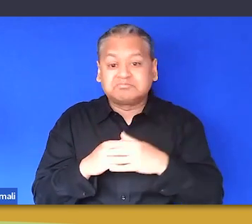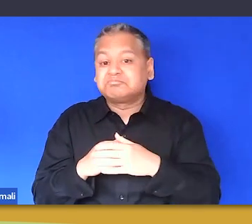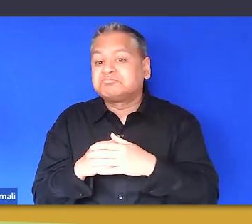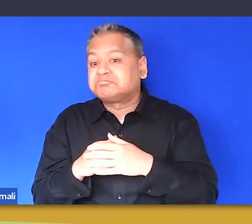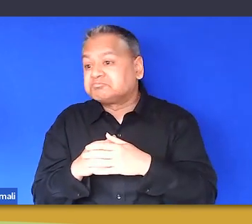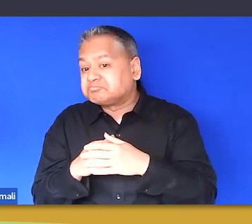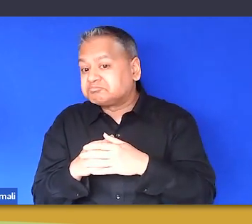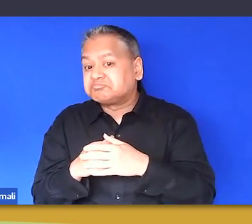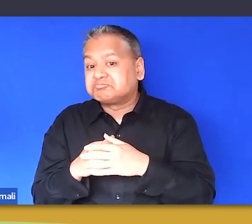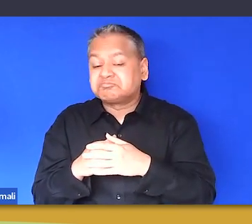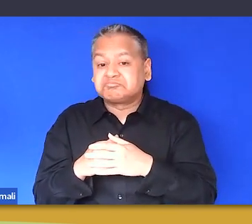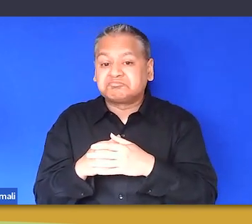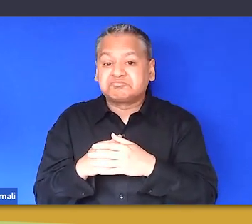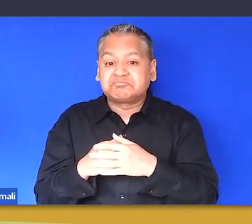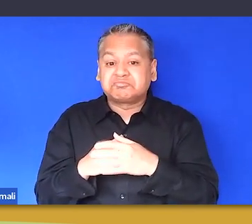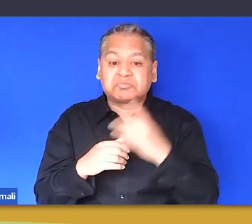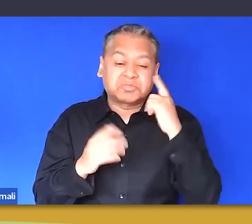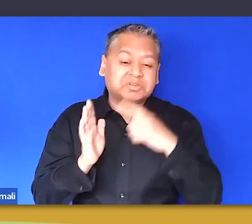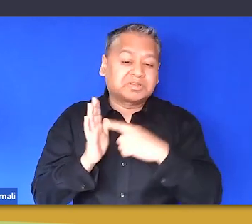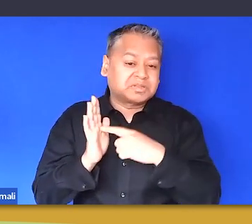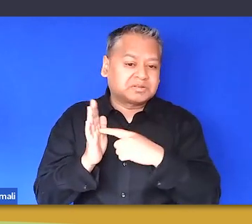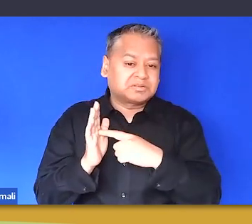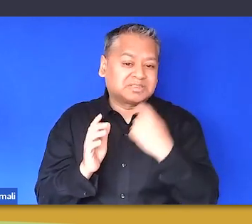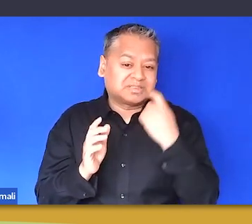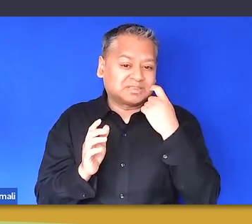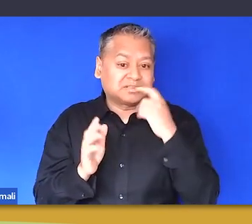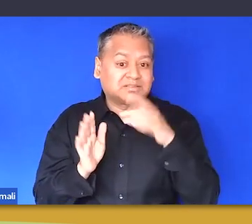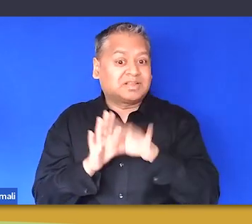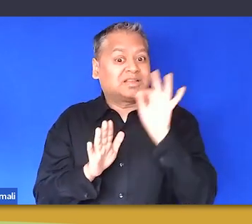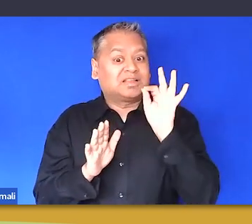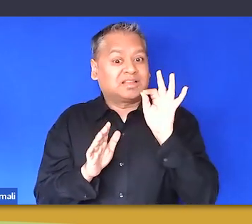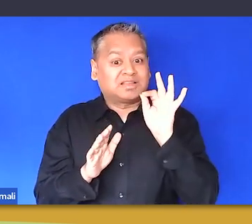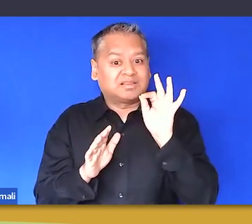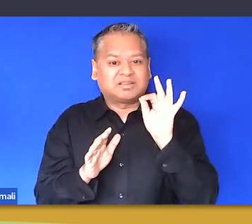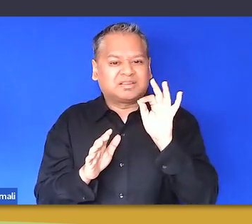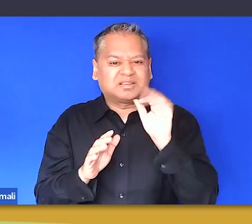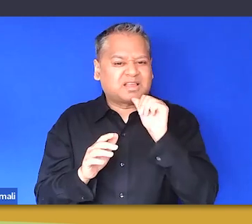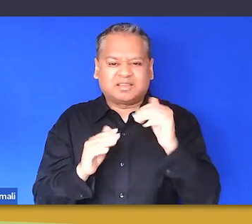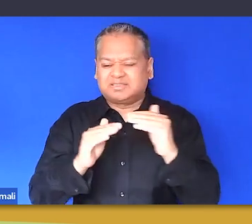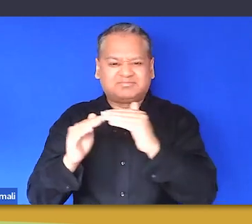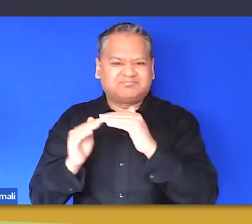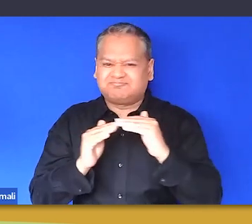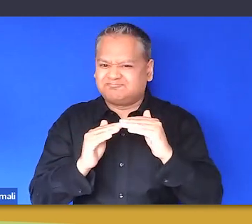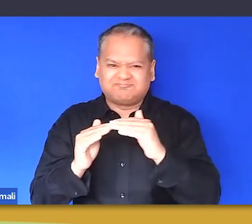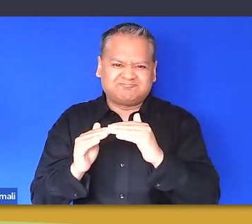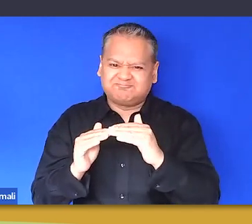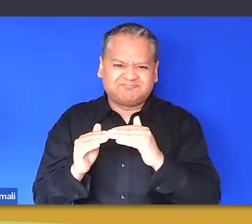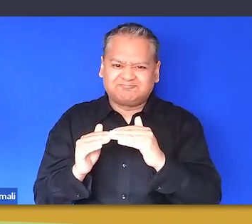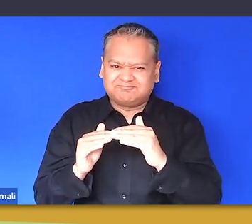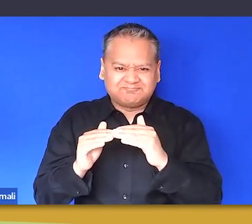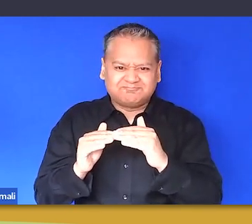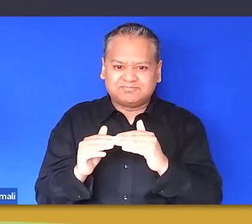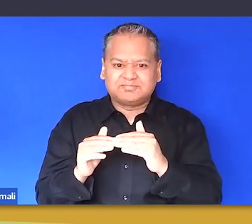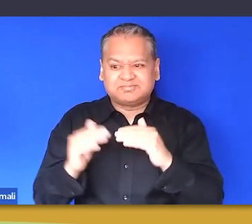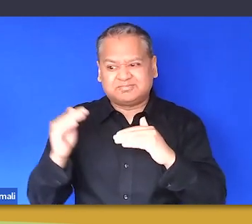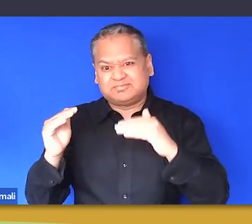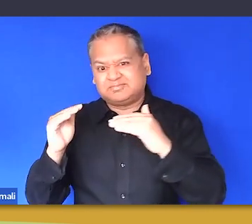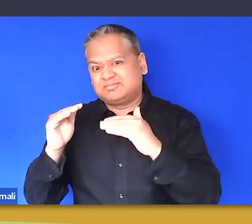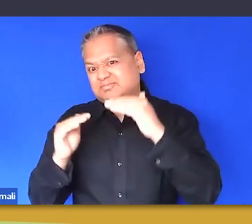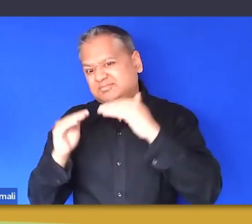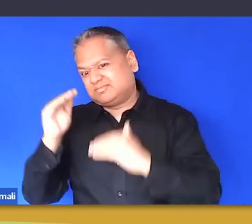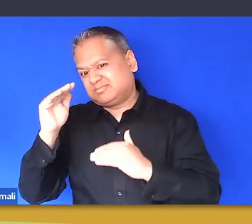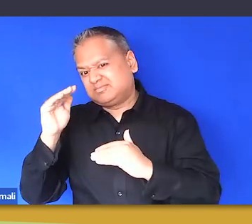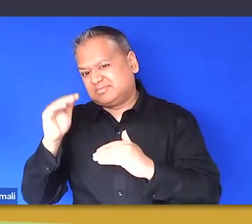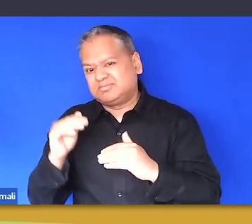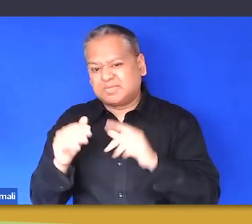specific programming was not serving the marginalized populations. Using tangible data, they were able to adjust